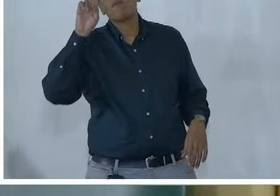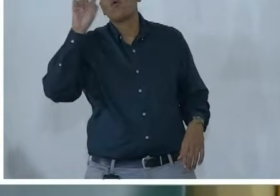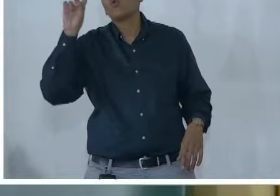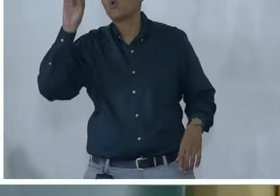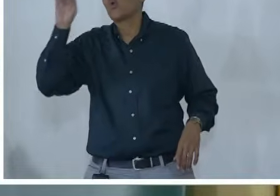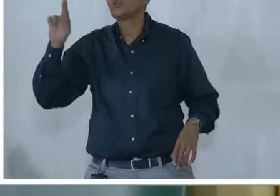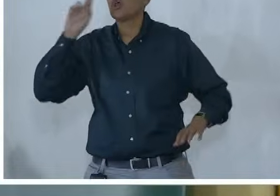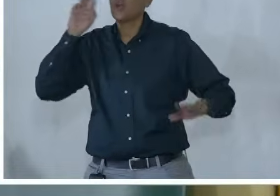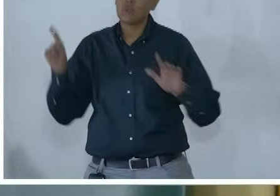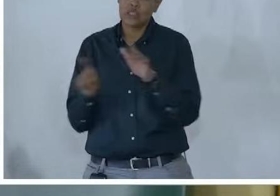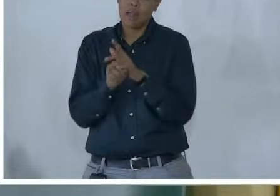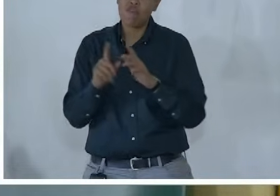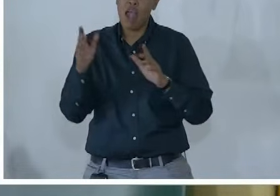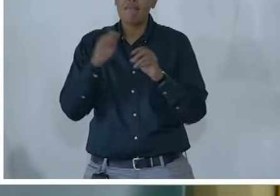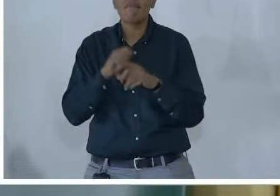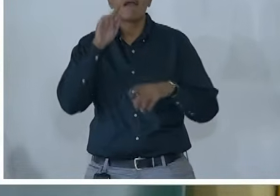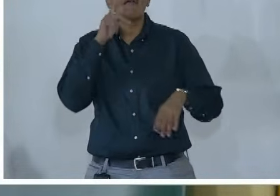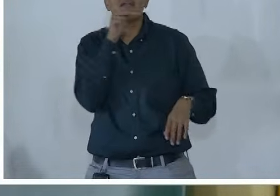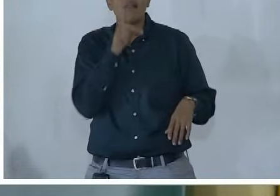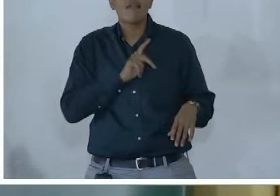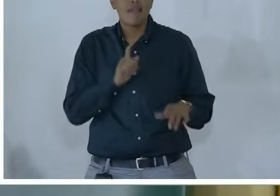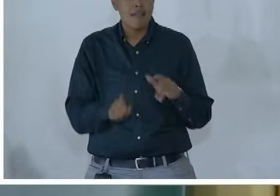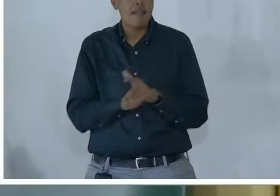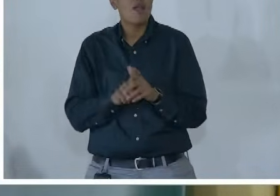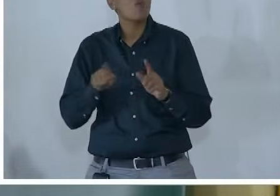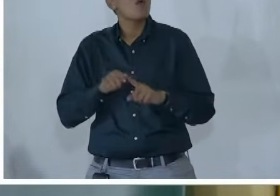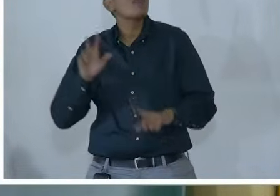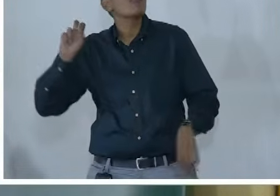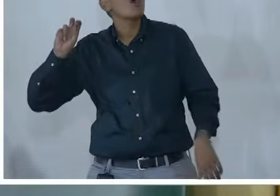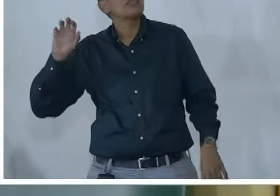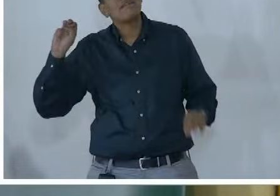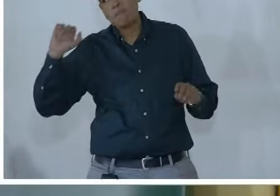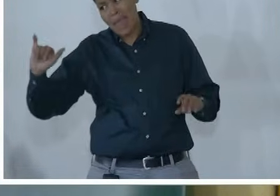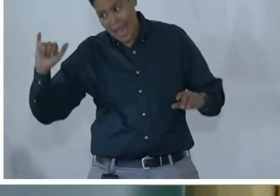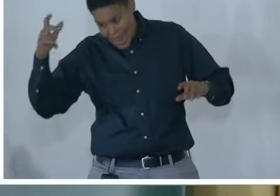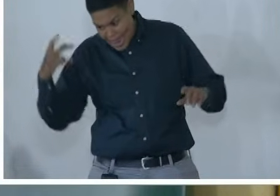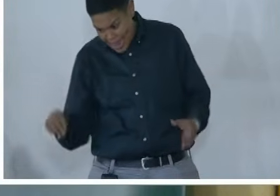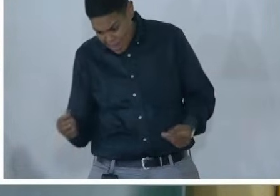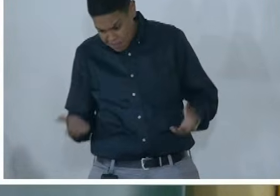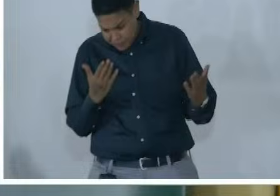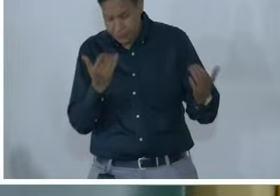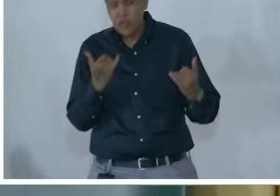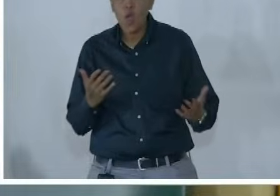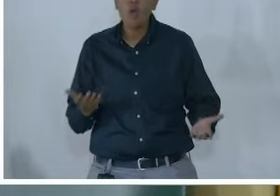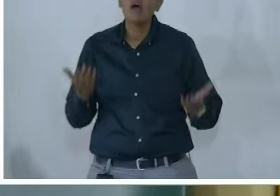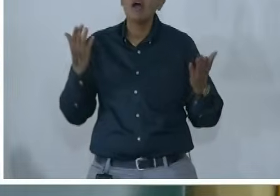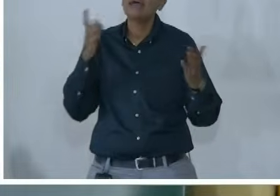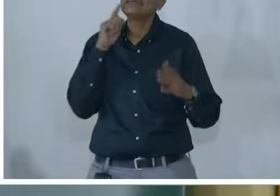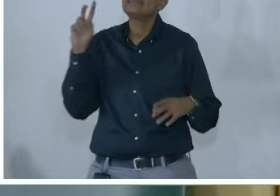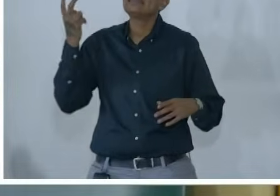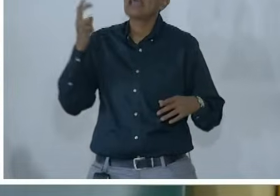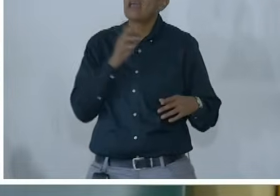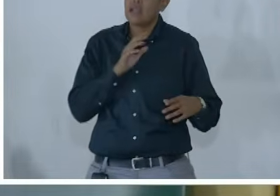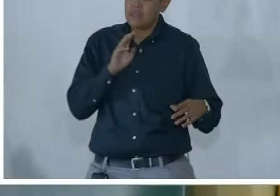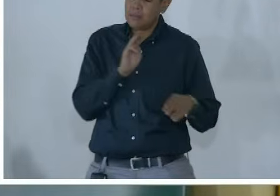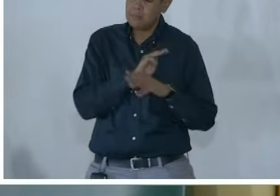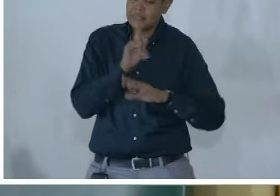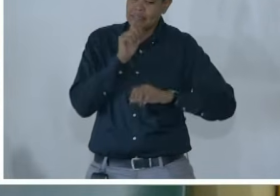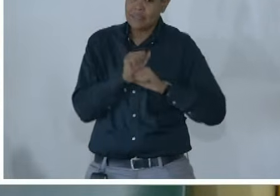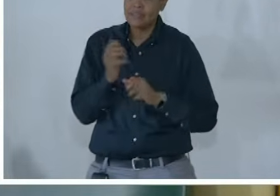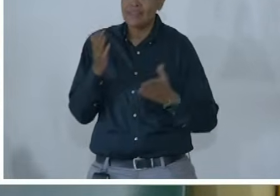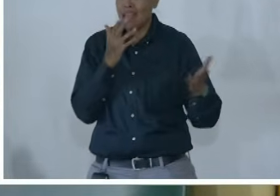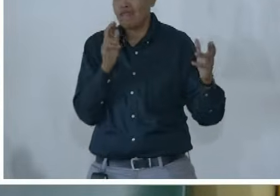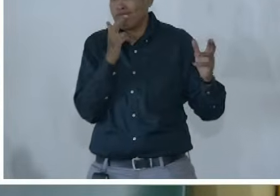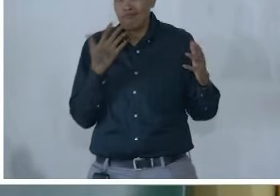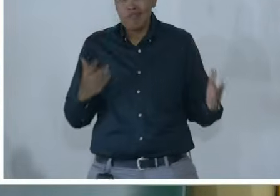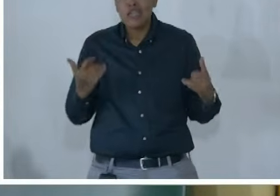which arrived at Kingston on the 30th of May and have now been commissioned. The State Minister was at the commissioning,